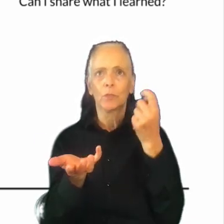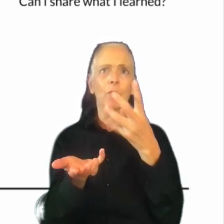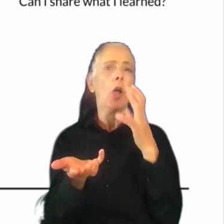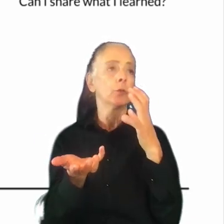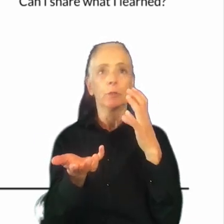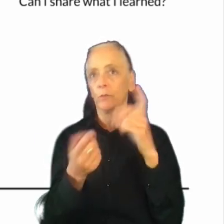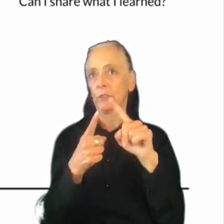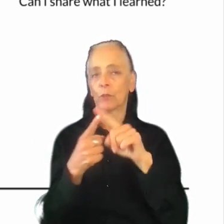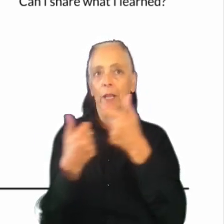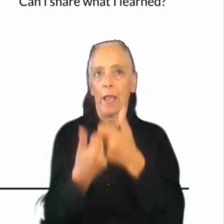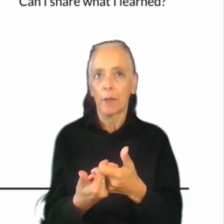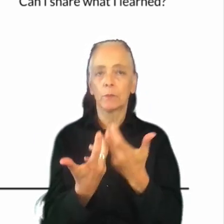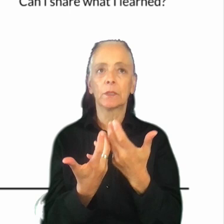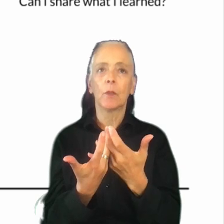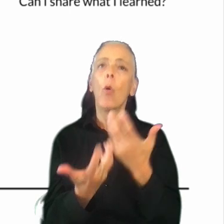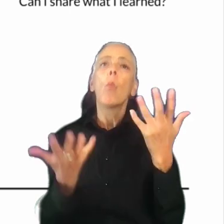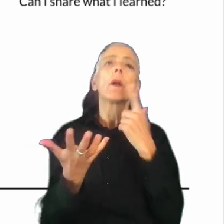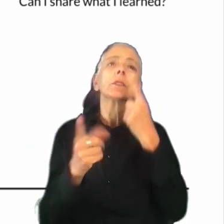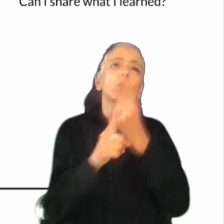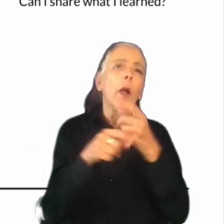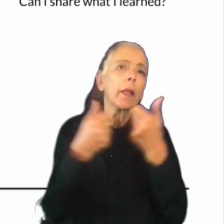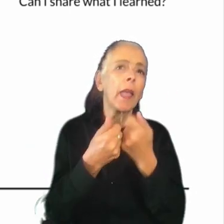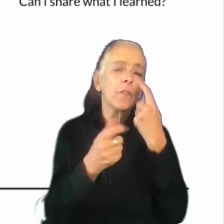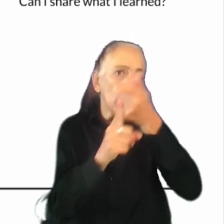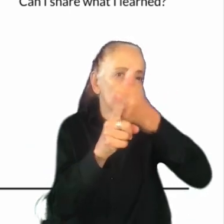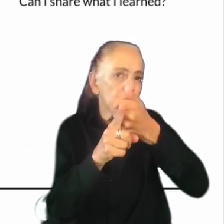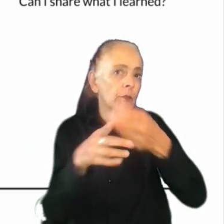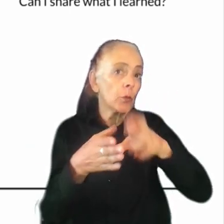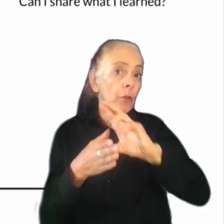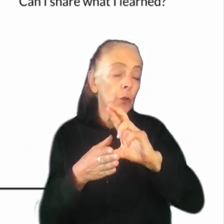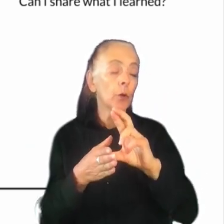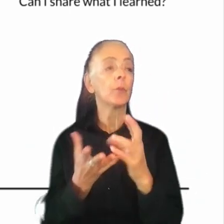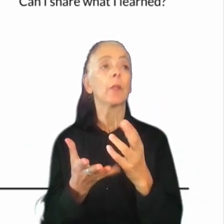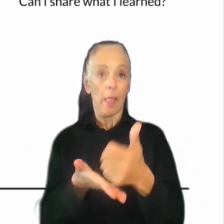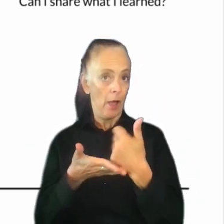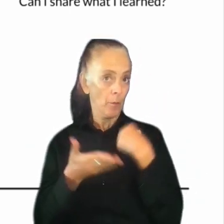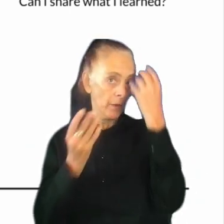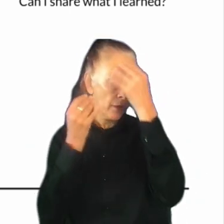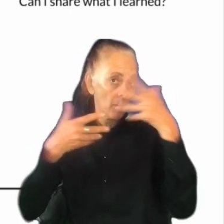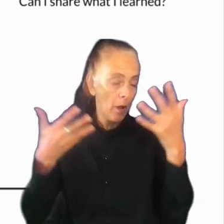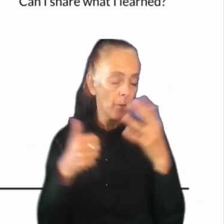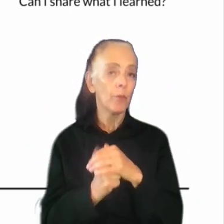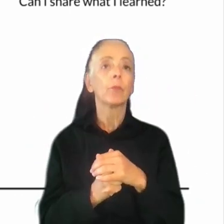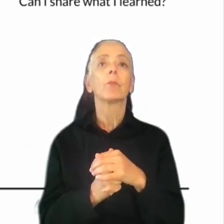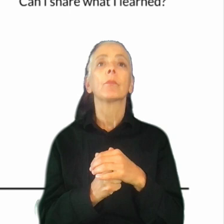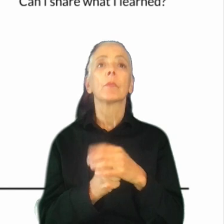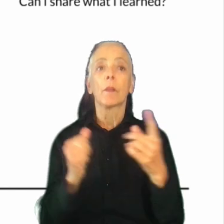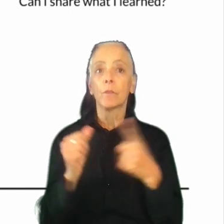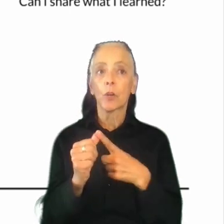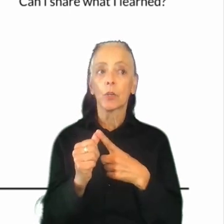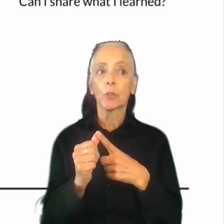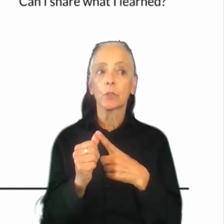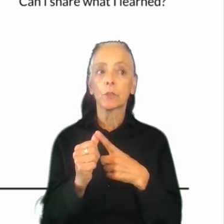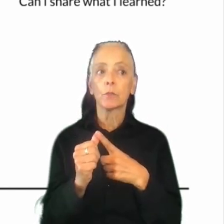for feedback what is the right game for you to review some criteria i found helpful to think about is first of all do